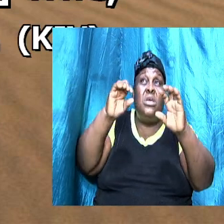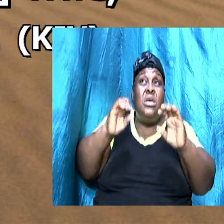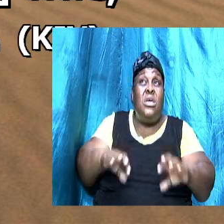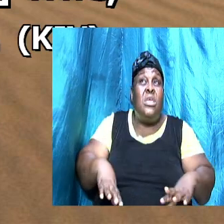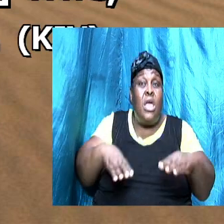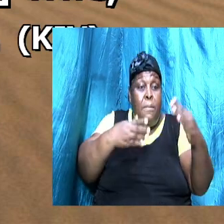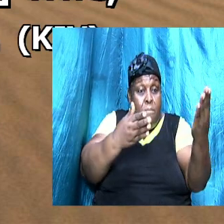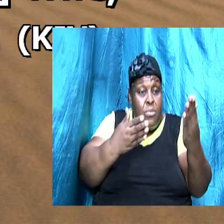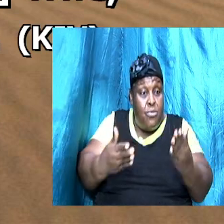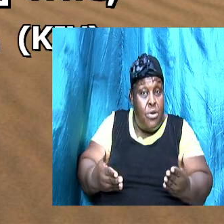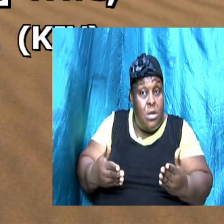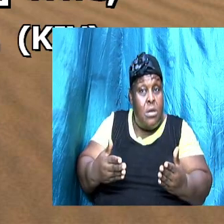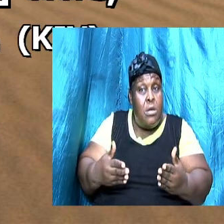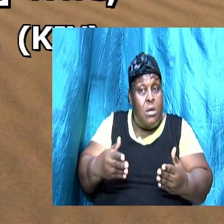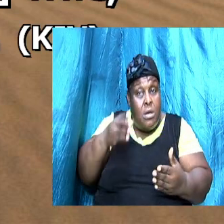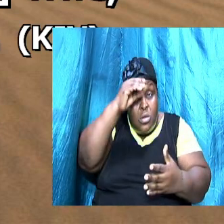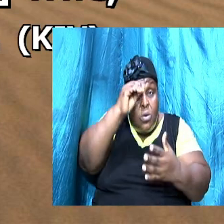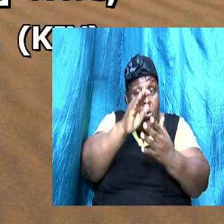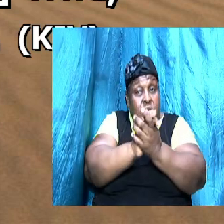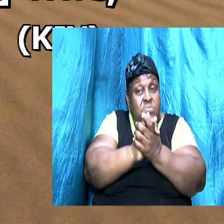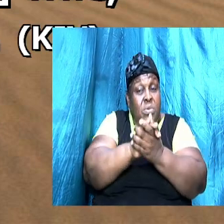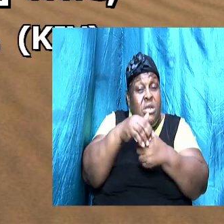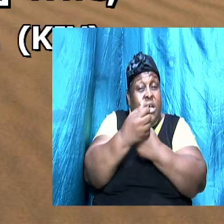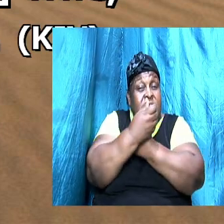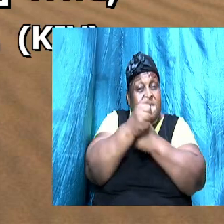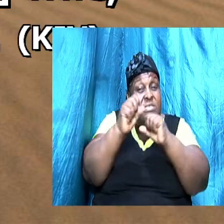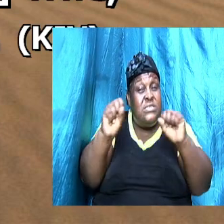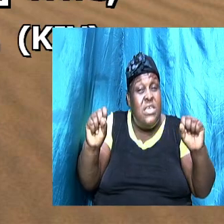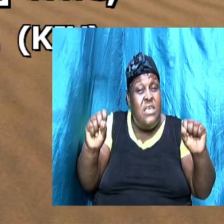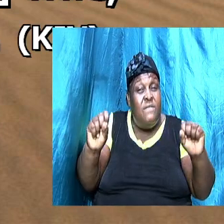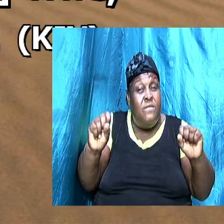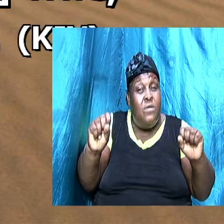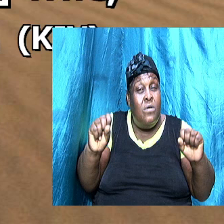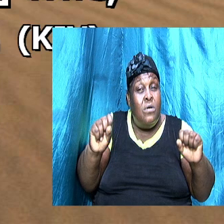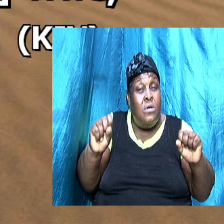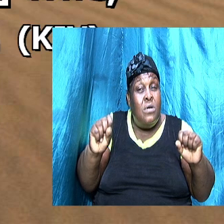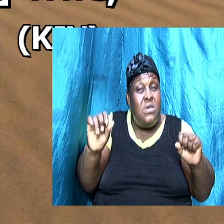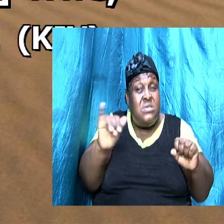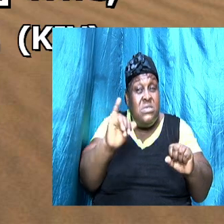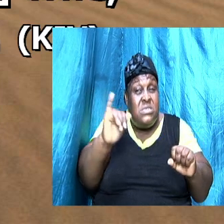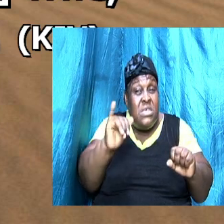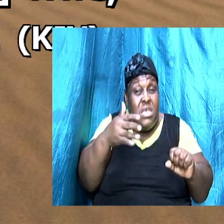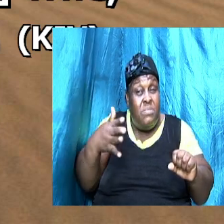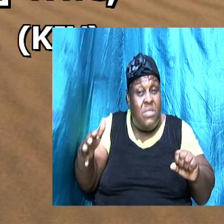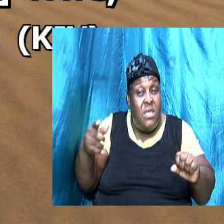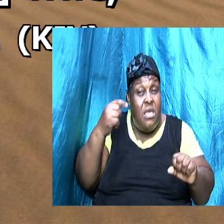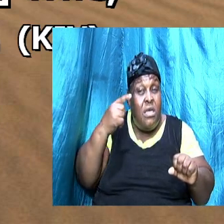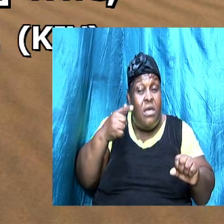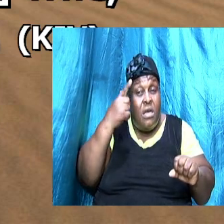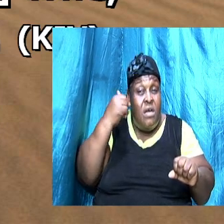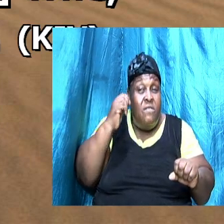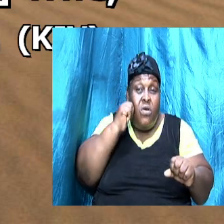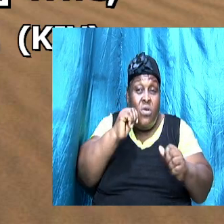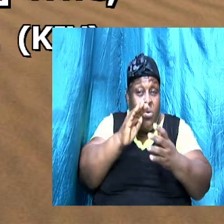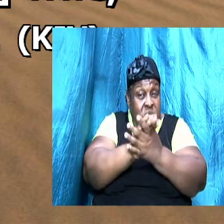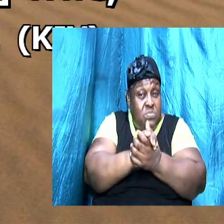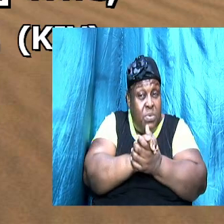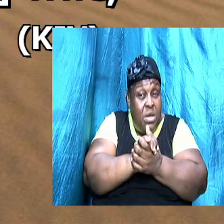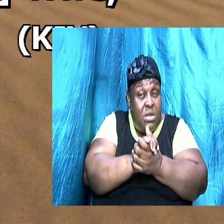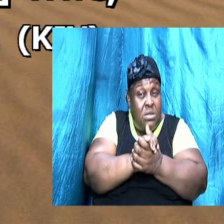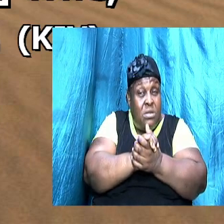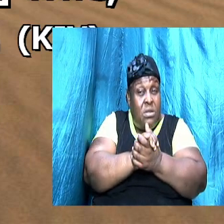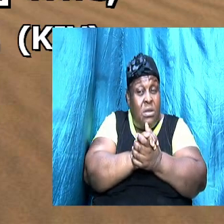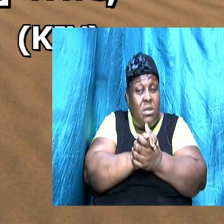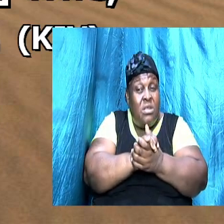gospel. That's Bible. So all these things where people telling us, I am not being fulfilled in being with